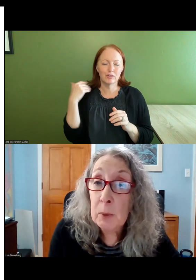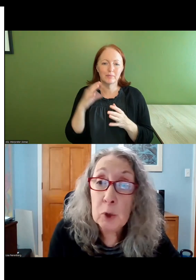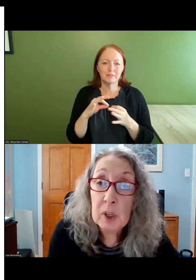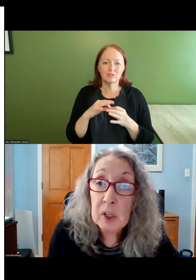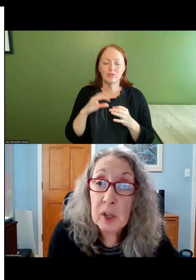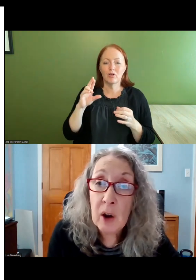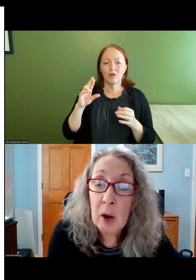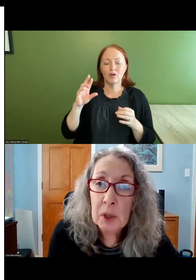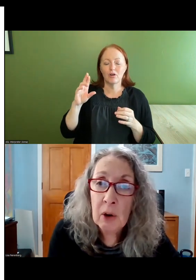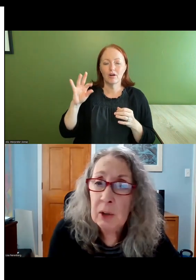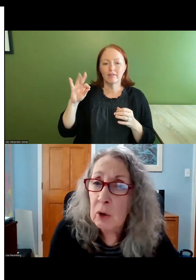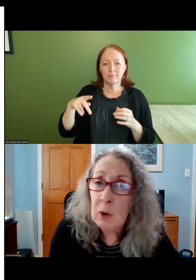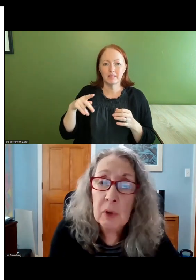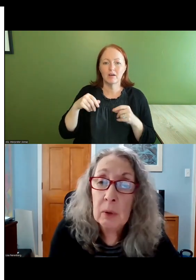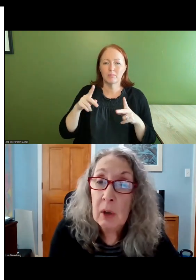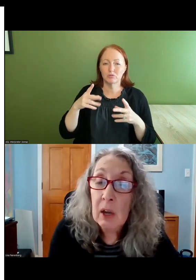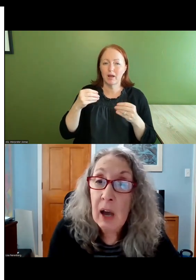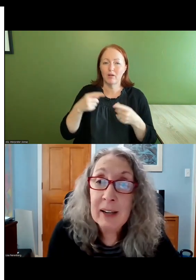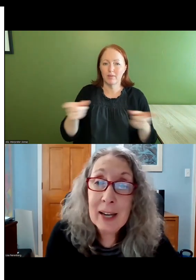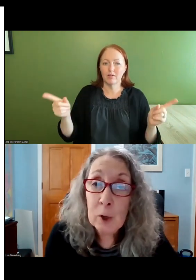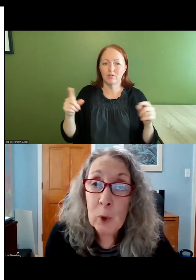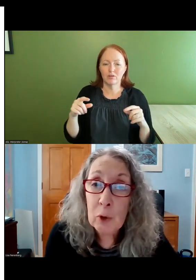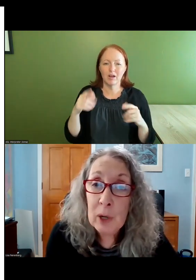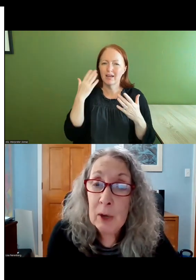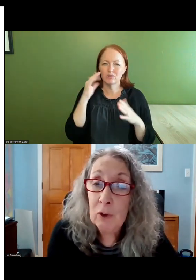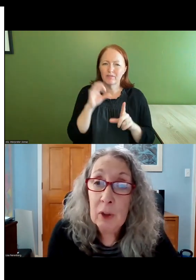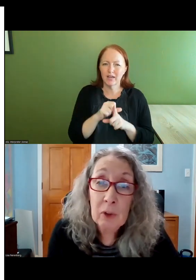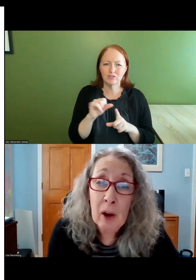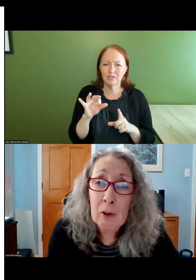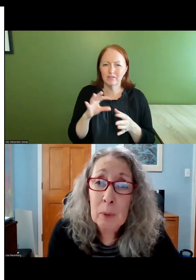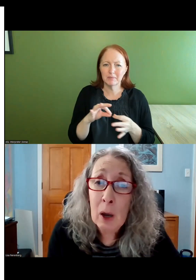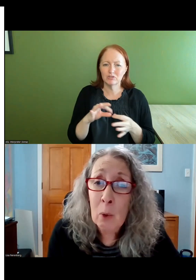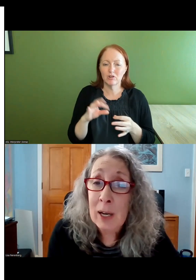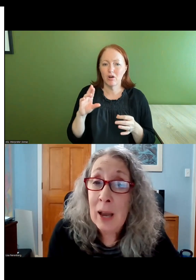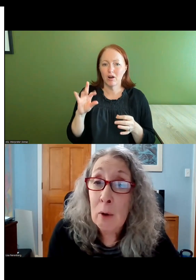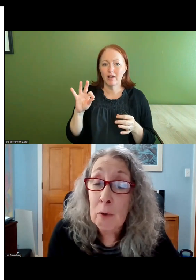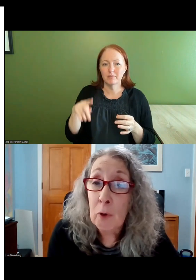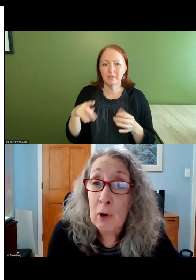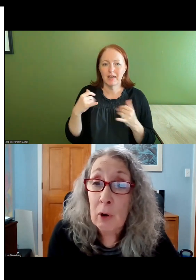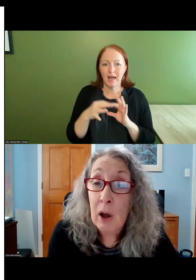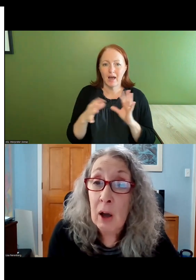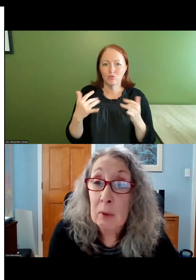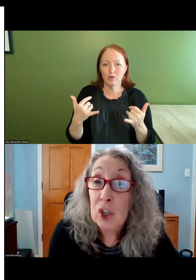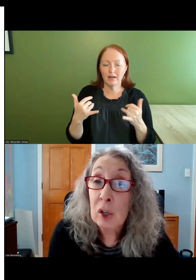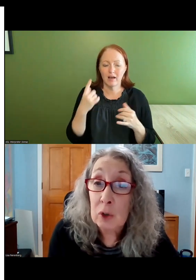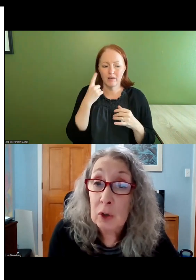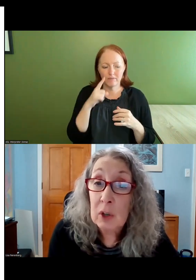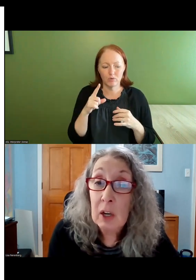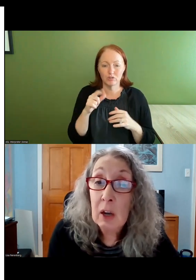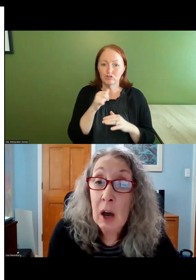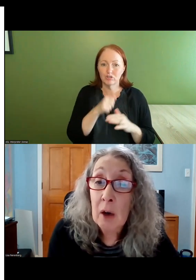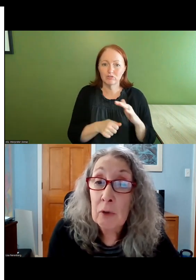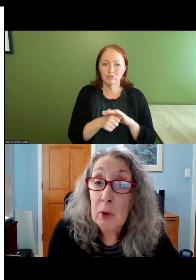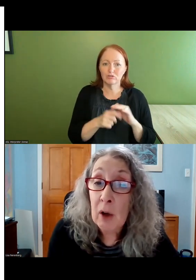RFP opportunities that are out there. I don't know if I didn't catch whether he mentioned there's an RFP out right now for